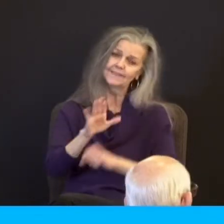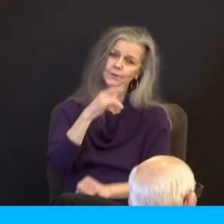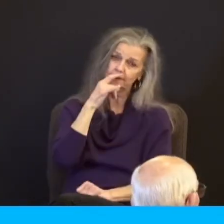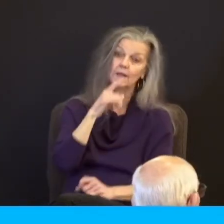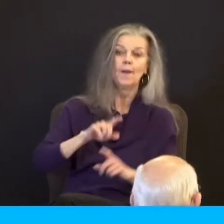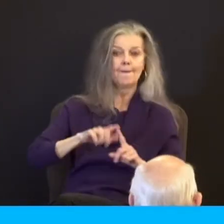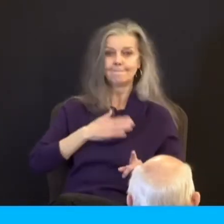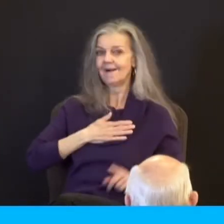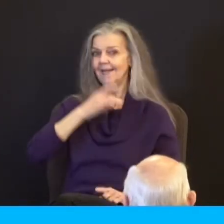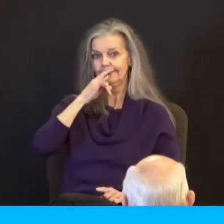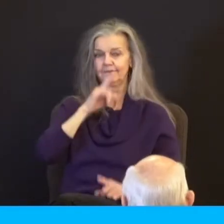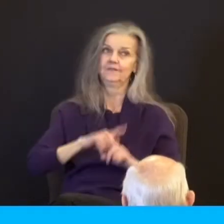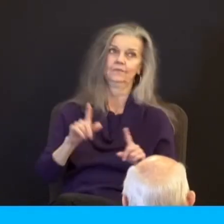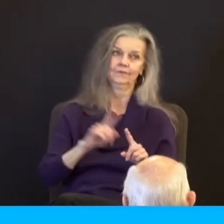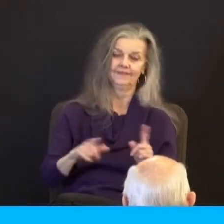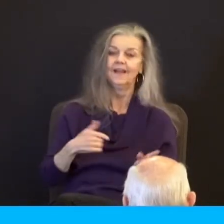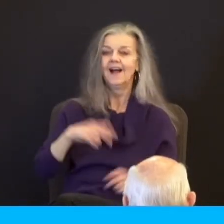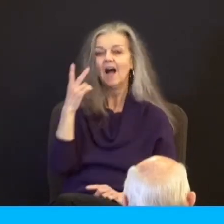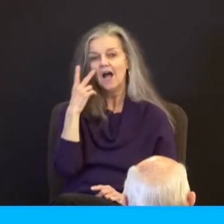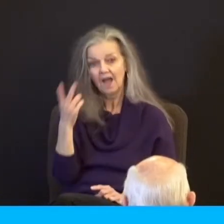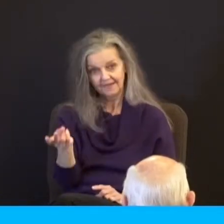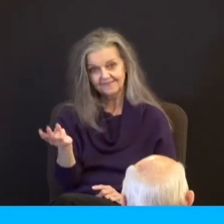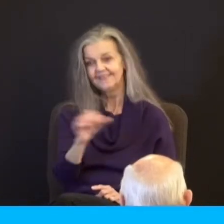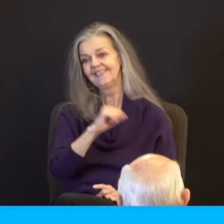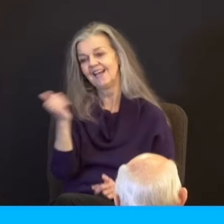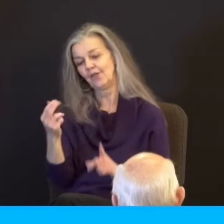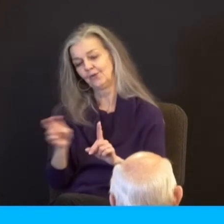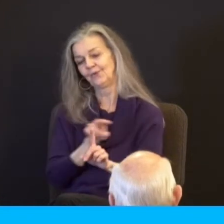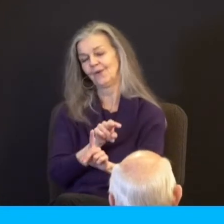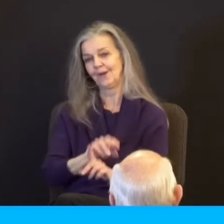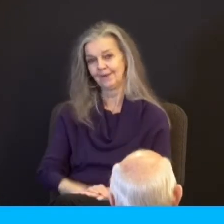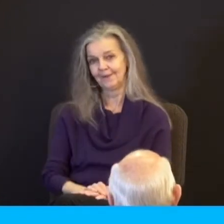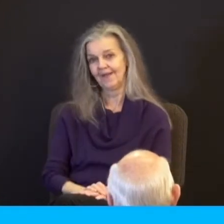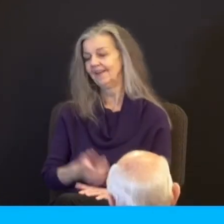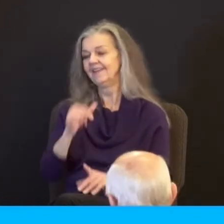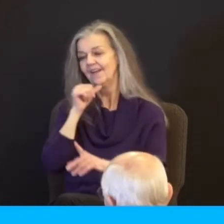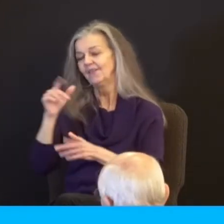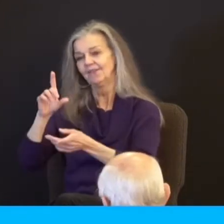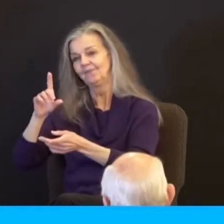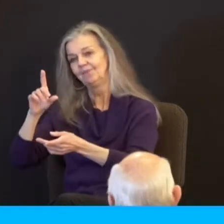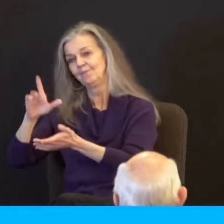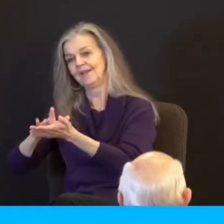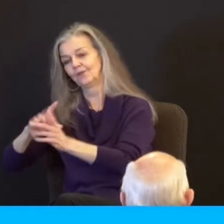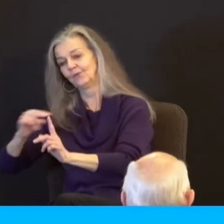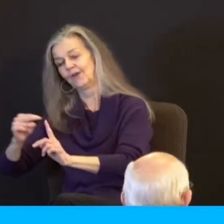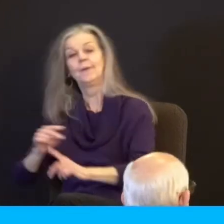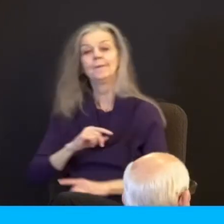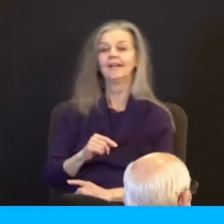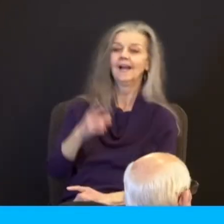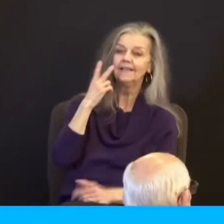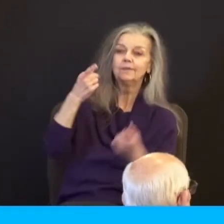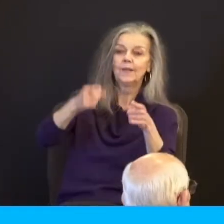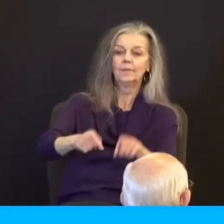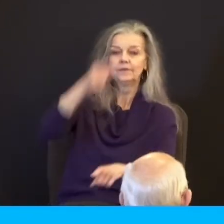My kids are in a different spot because I see the other side of something else, unlike doctors and nurses. I see what happens